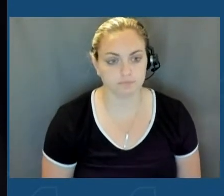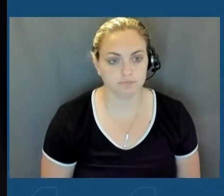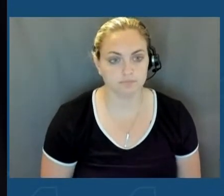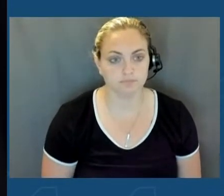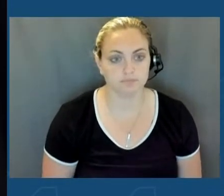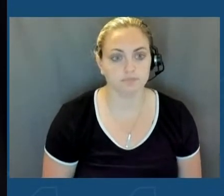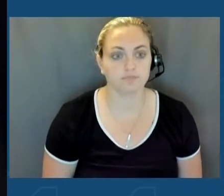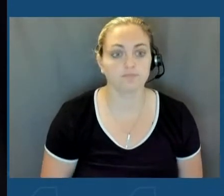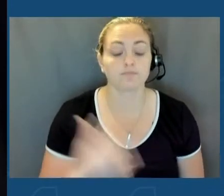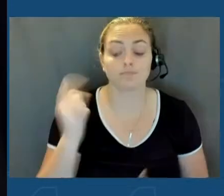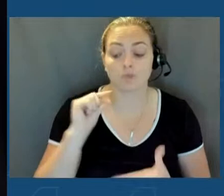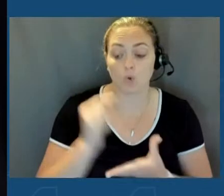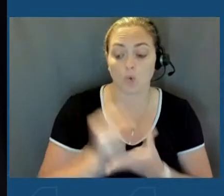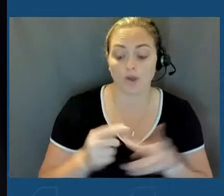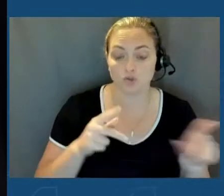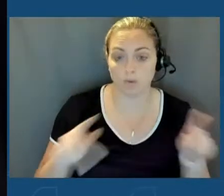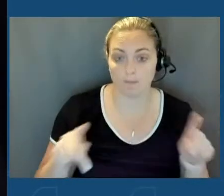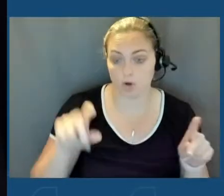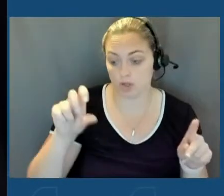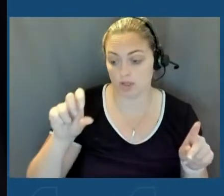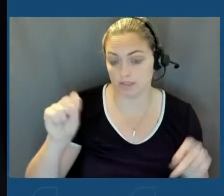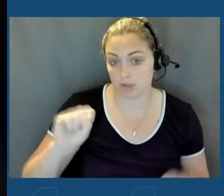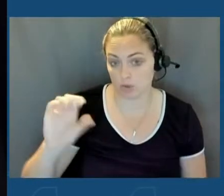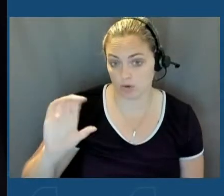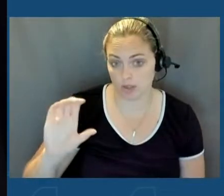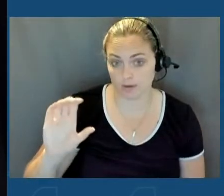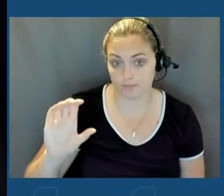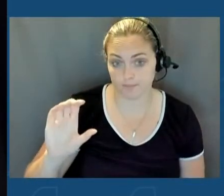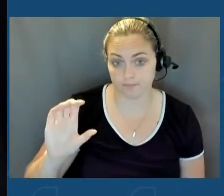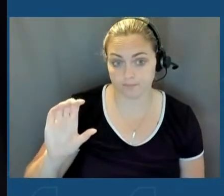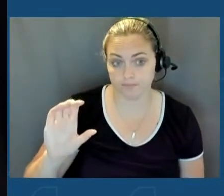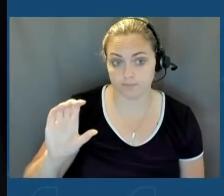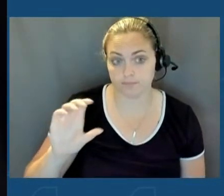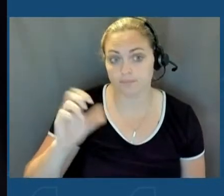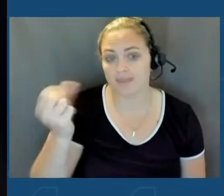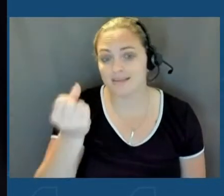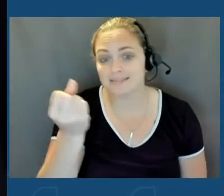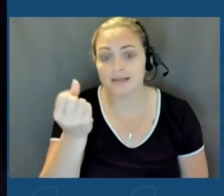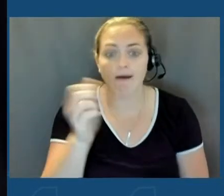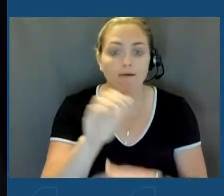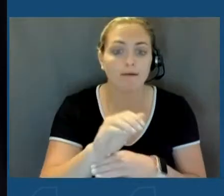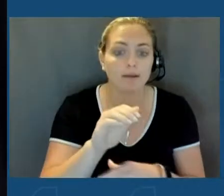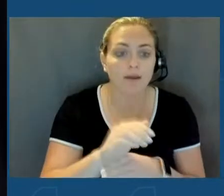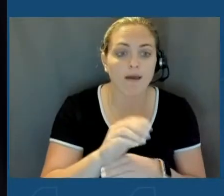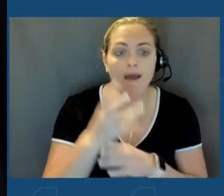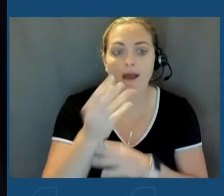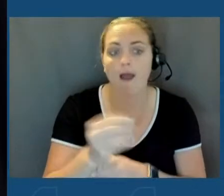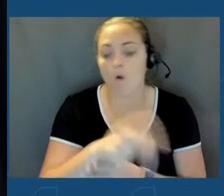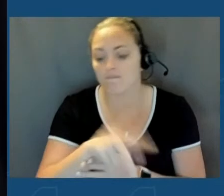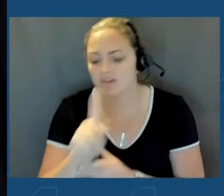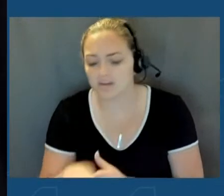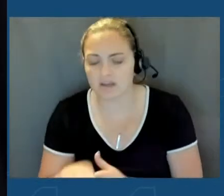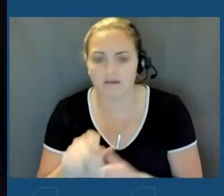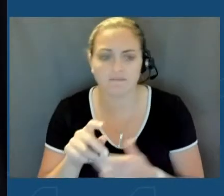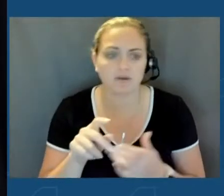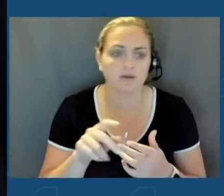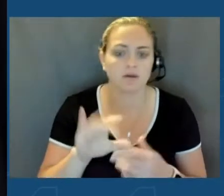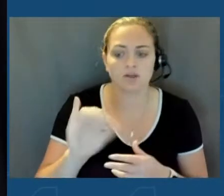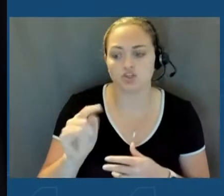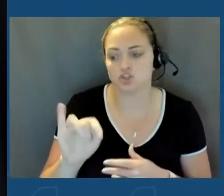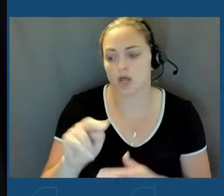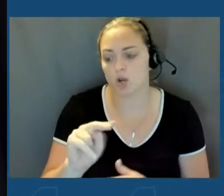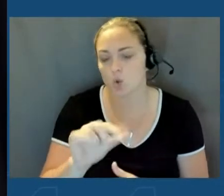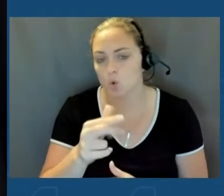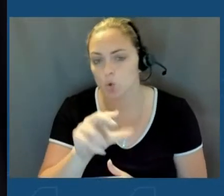A graduation party in South Carolina, a Saturday night out in Philadelphia and Chattanooga,